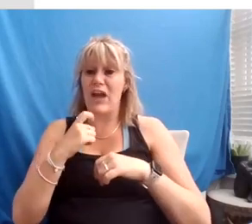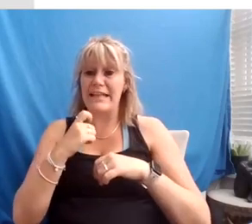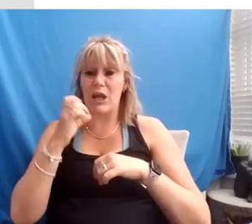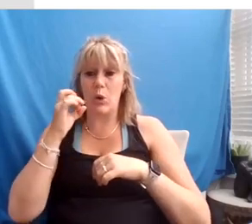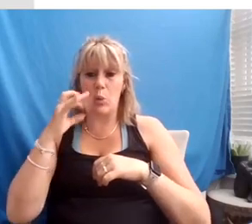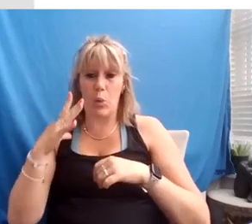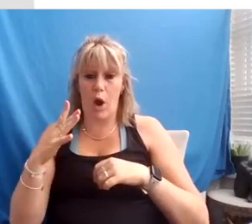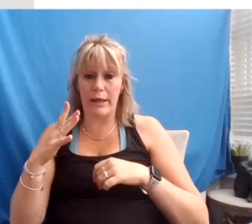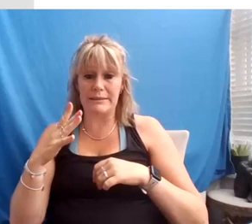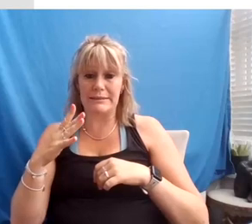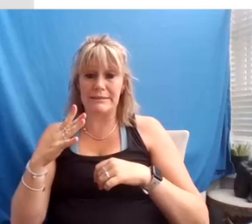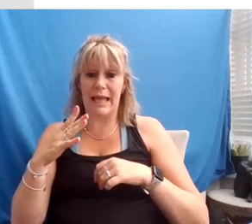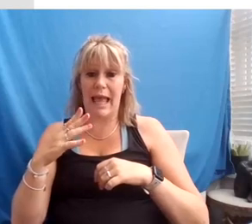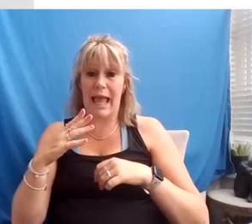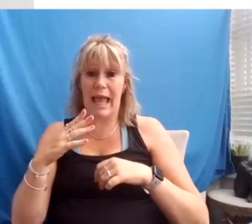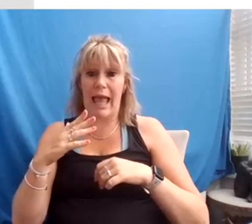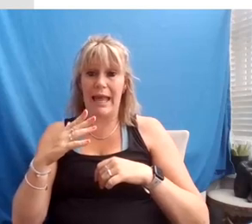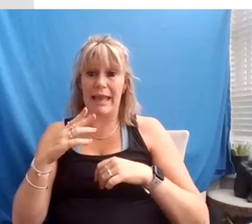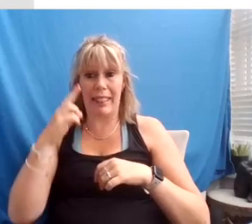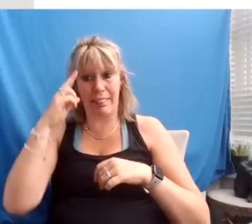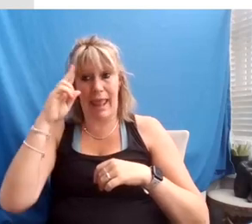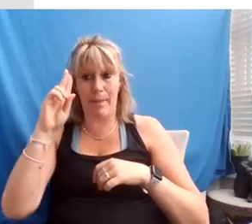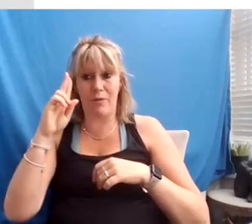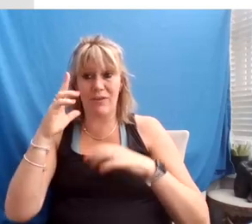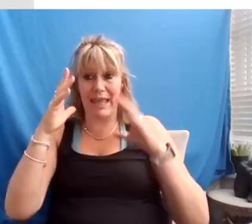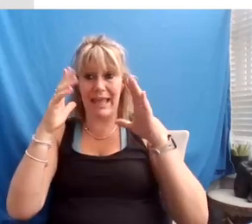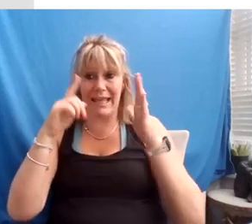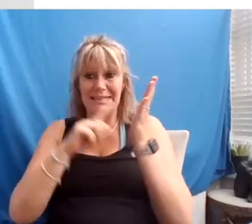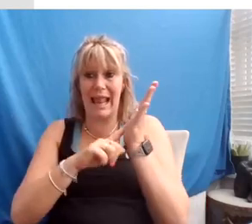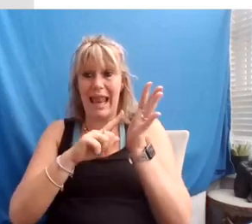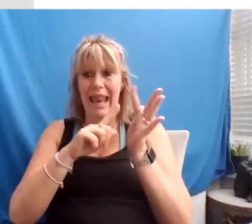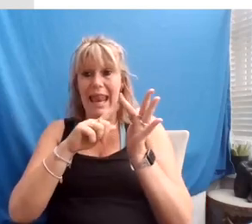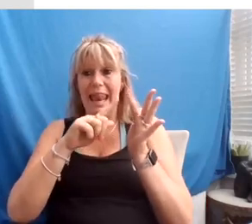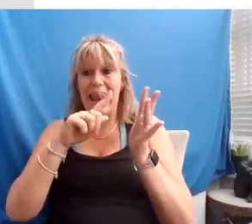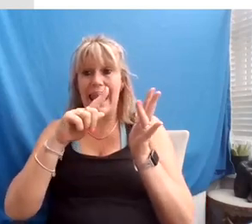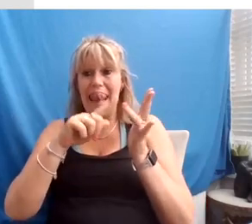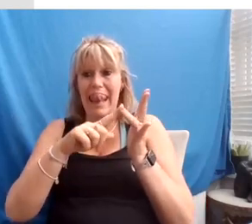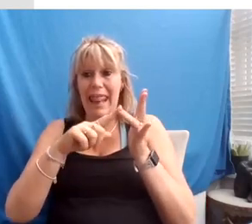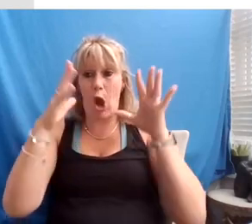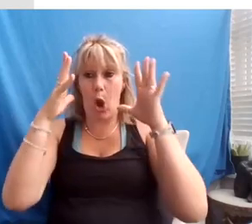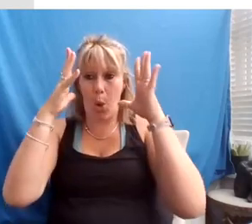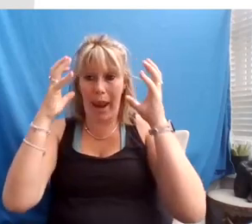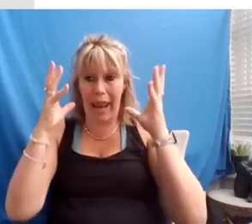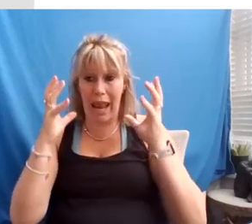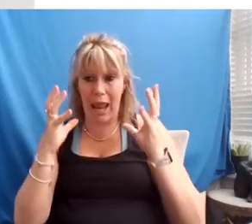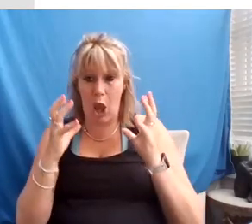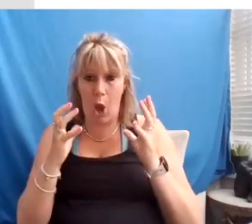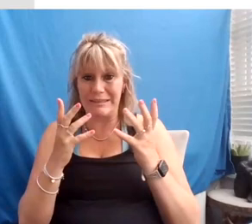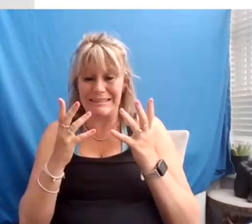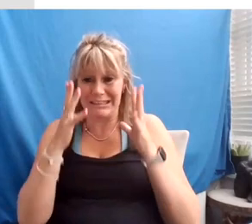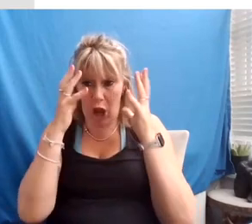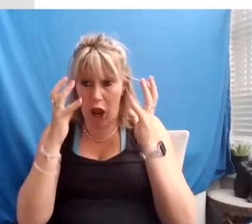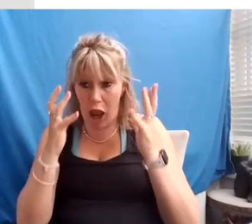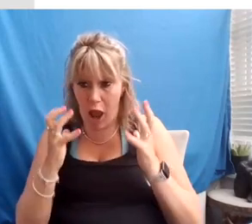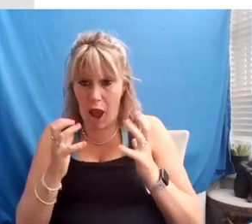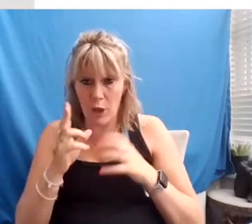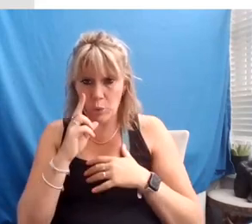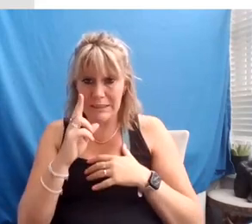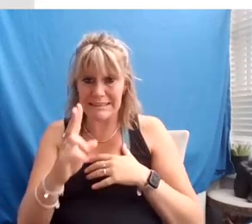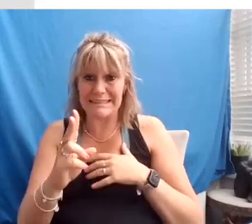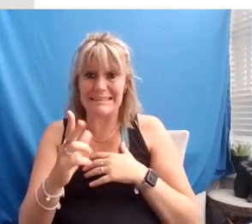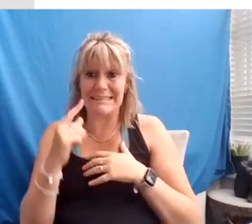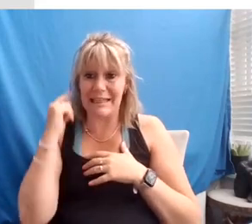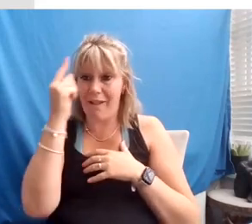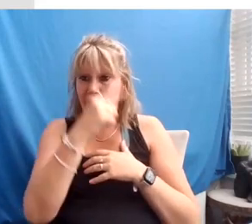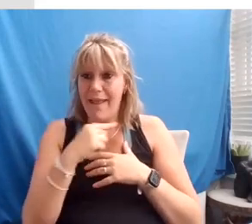it's a lion's, well, you can see the lion's head and its front legs and the first half of its